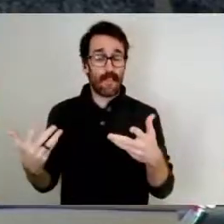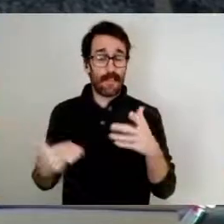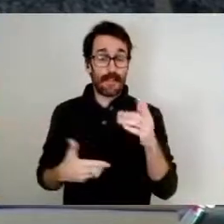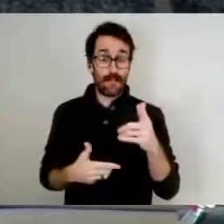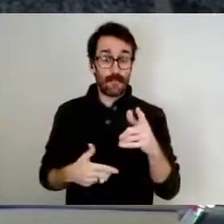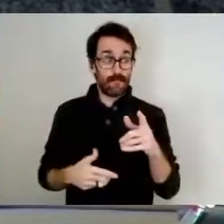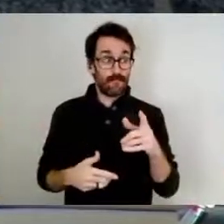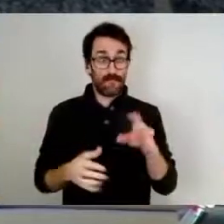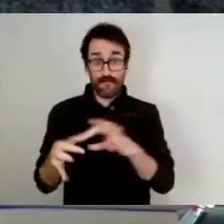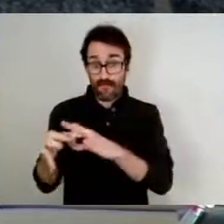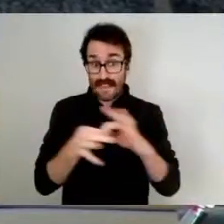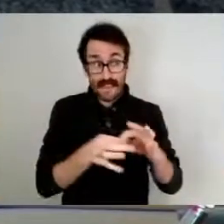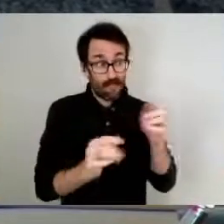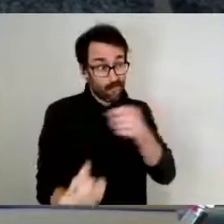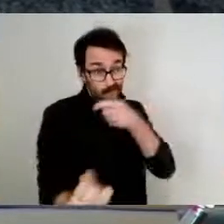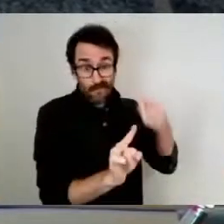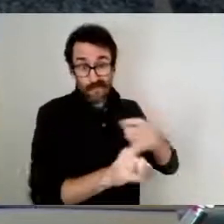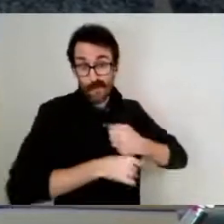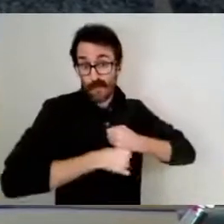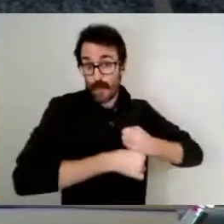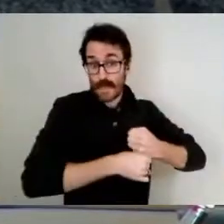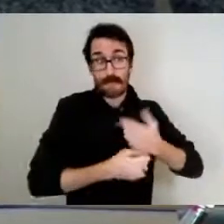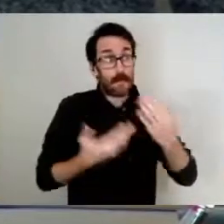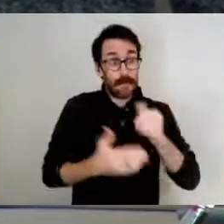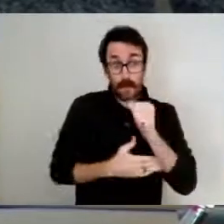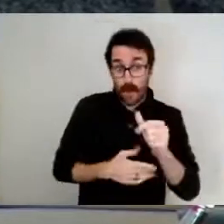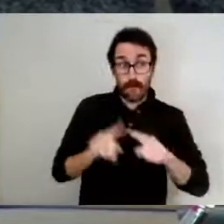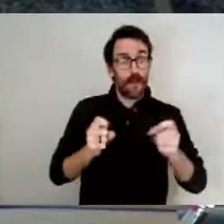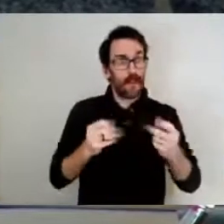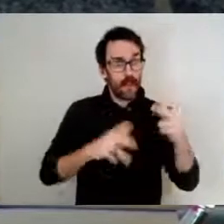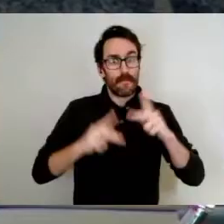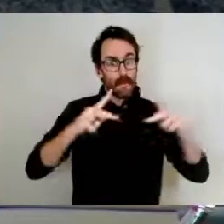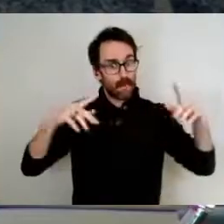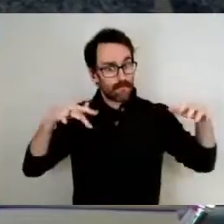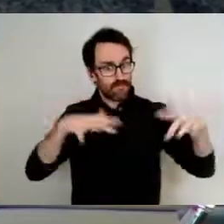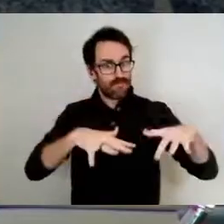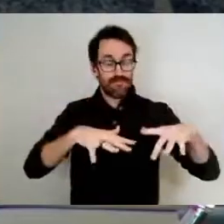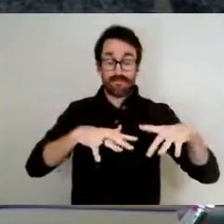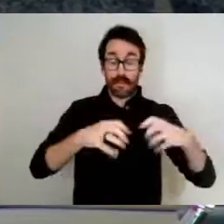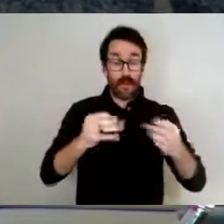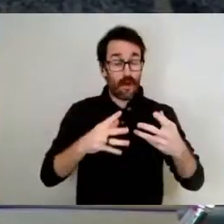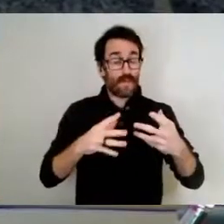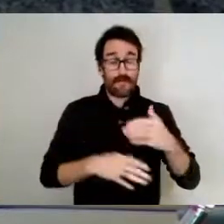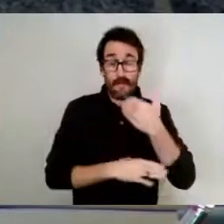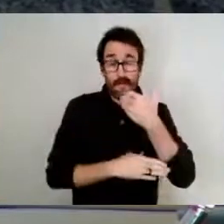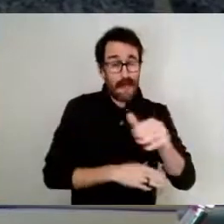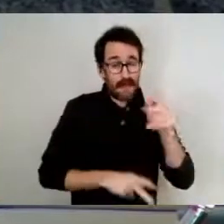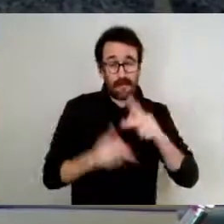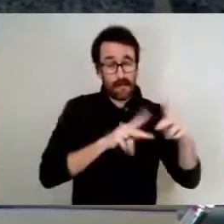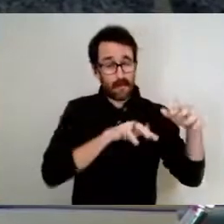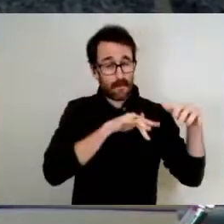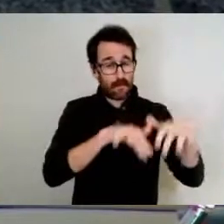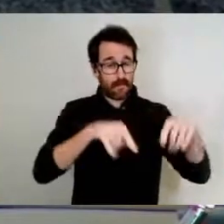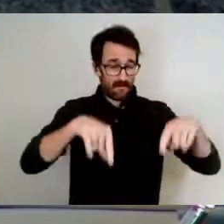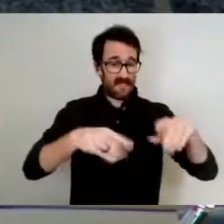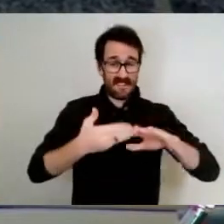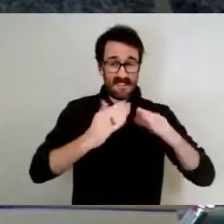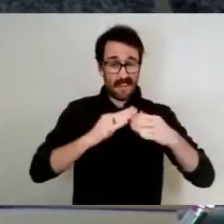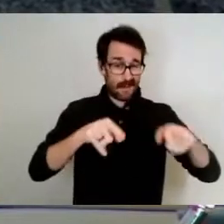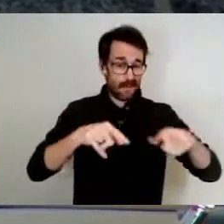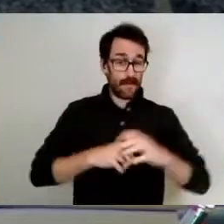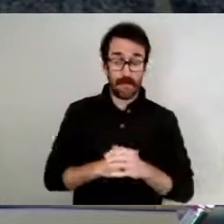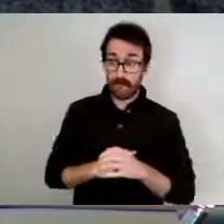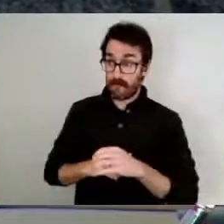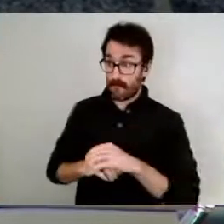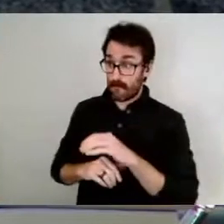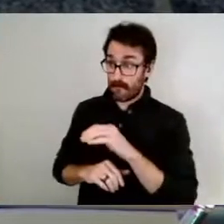the protest march, because we're seeing a lot of illegal and criminal activity along the street, rude behavior, and the very